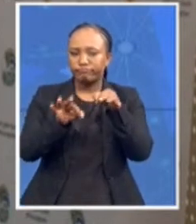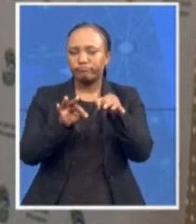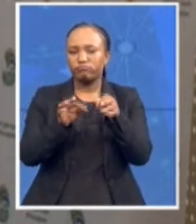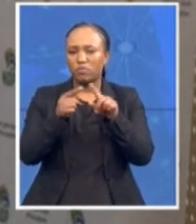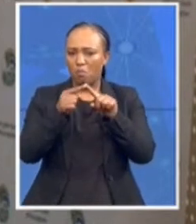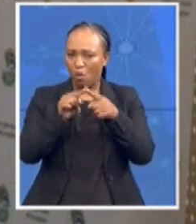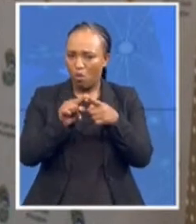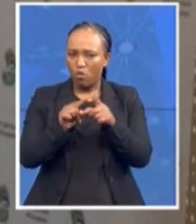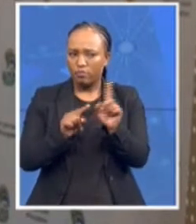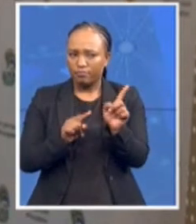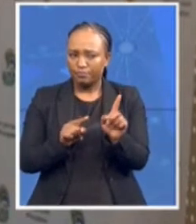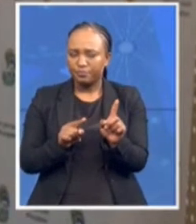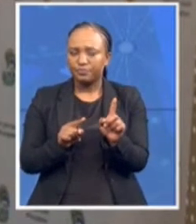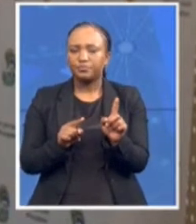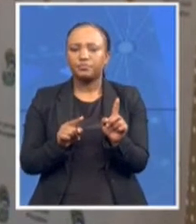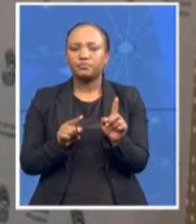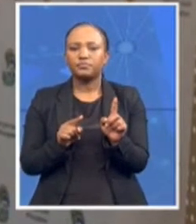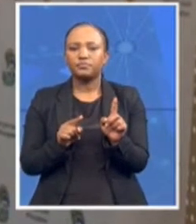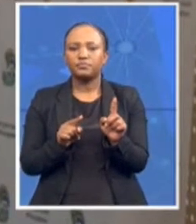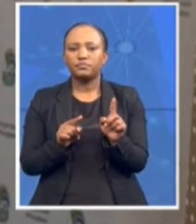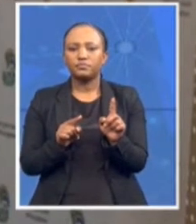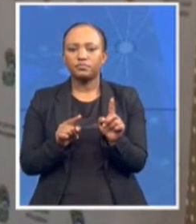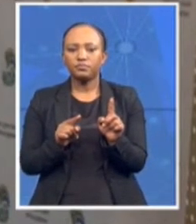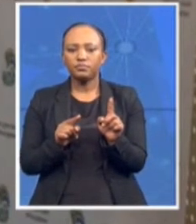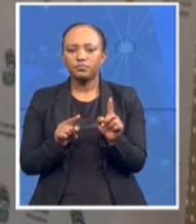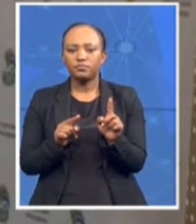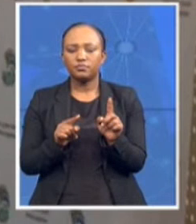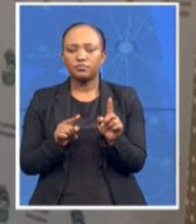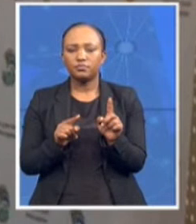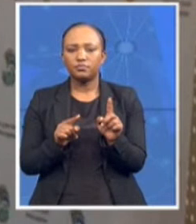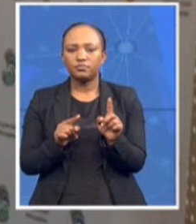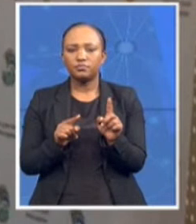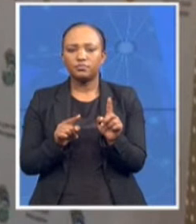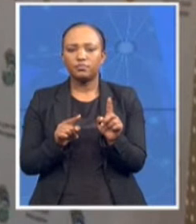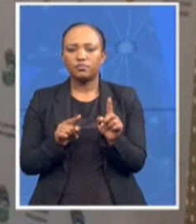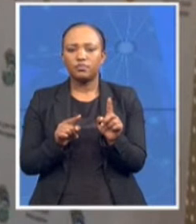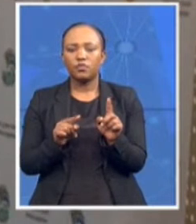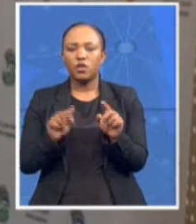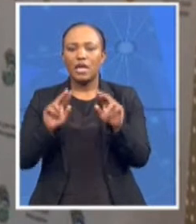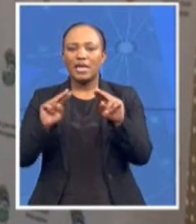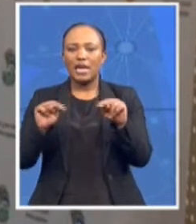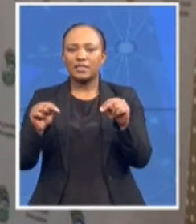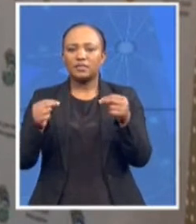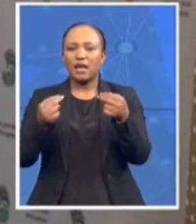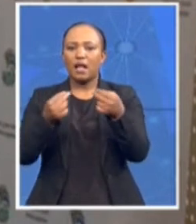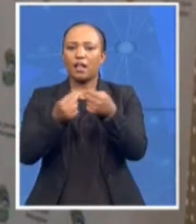the National Arts Council, led by the chairperson,